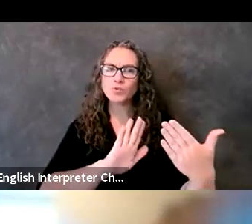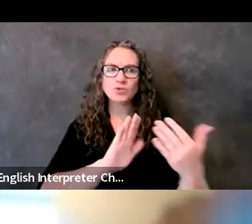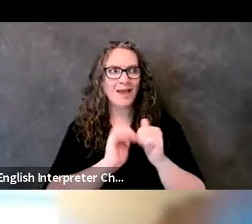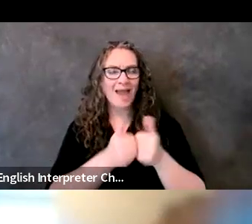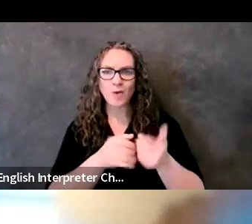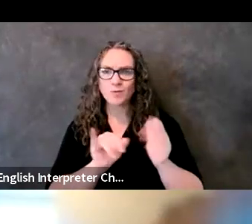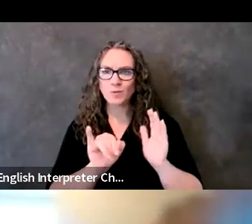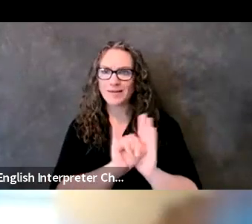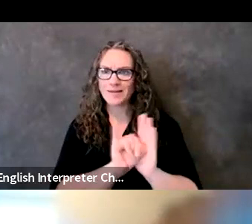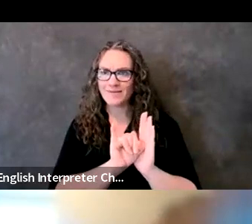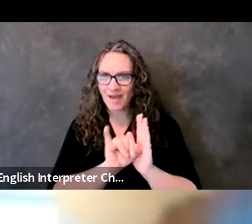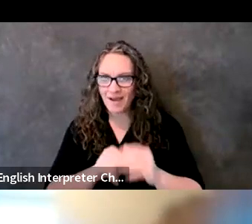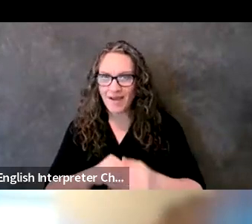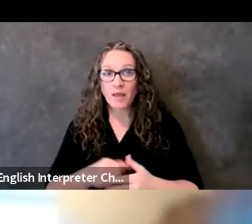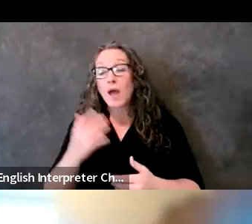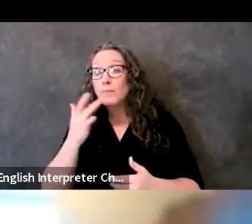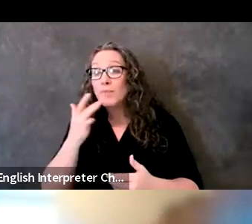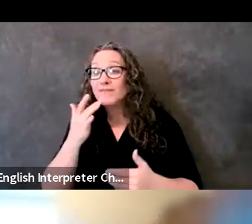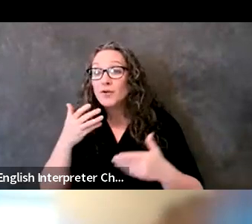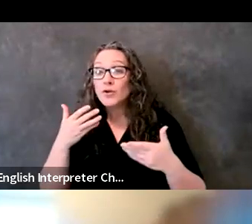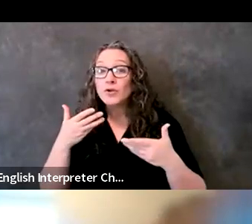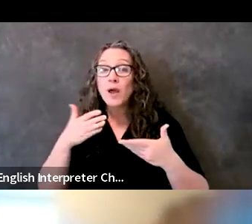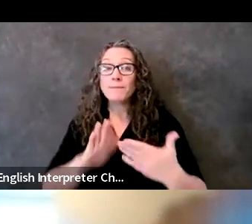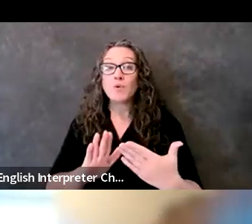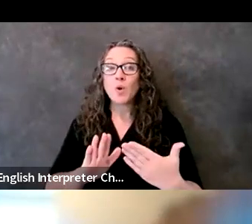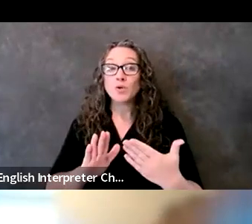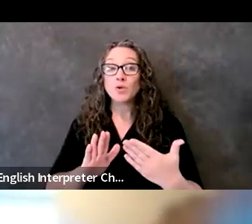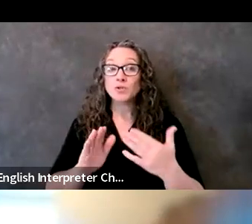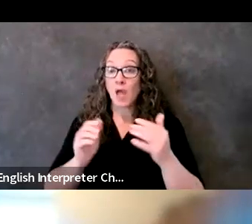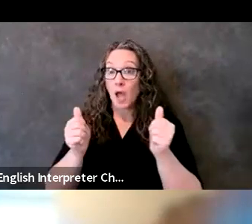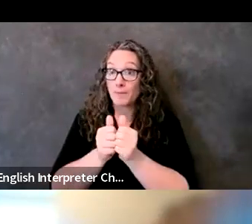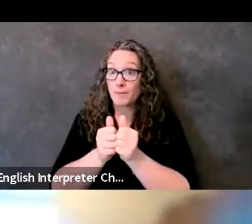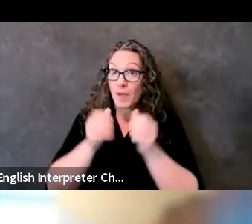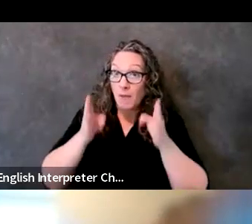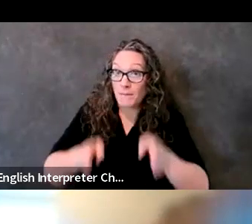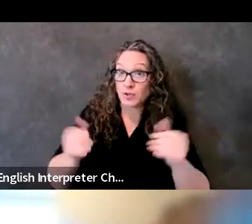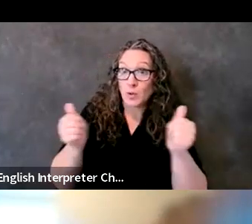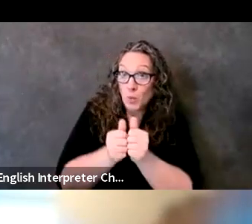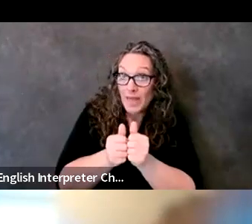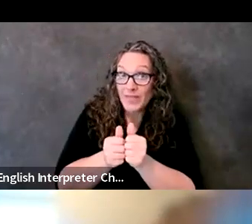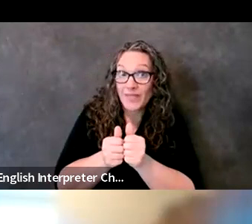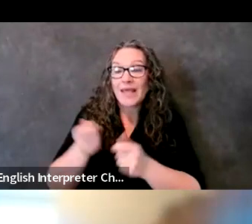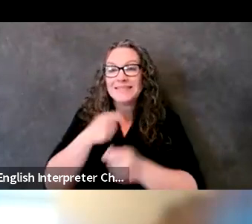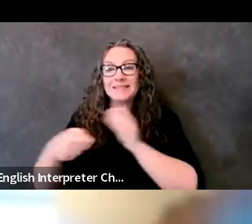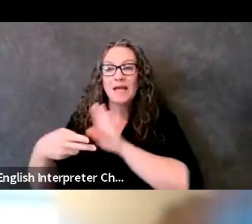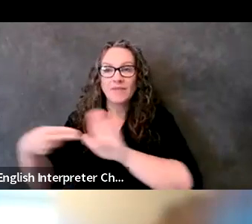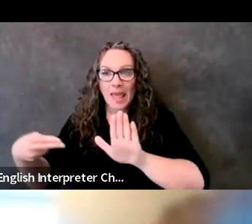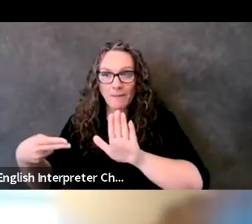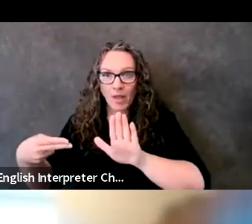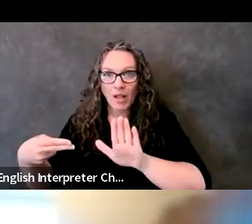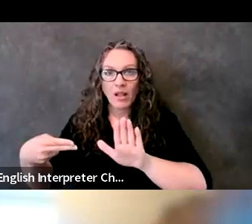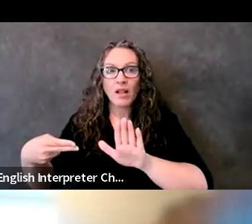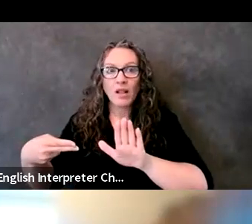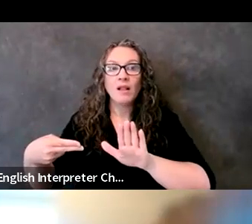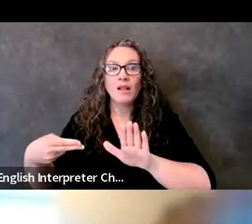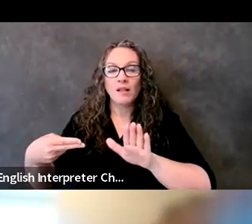as, right? My preferred way is as a person with versus a label, right? And being